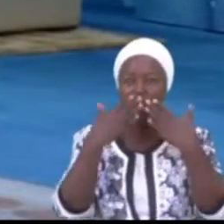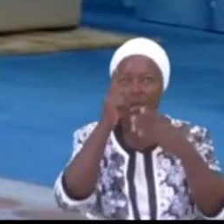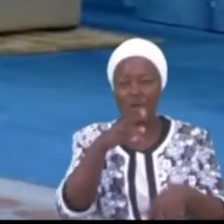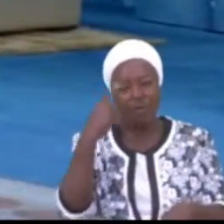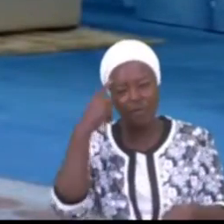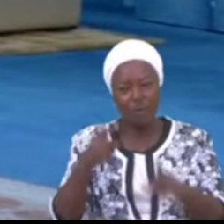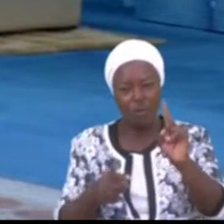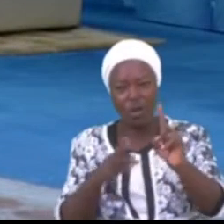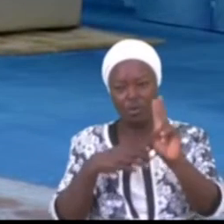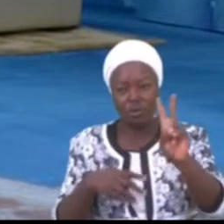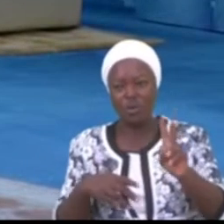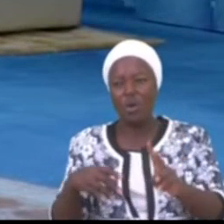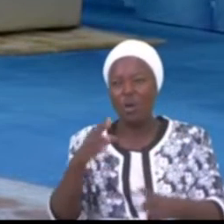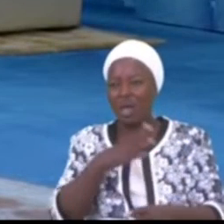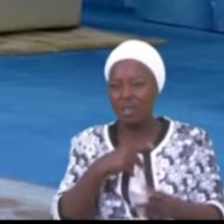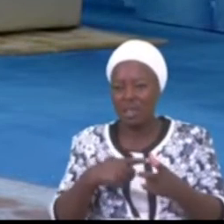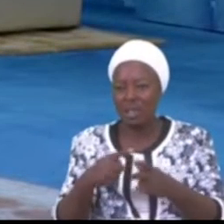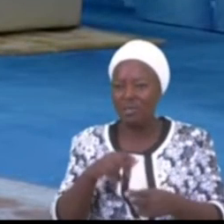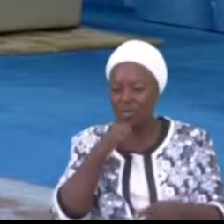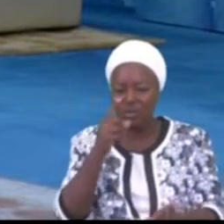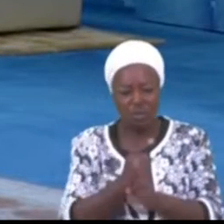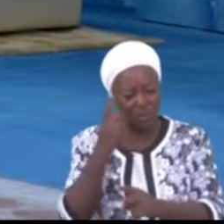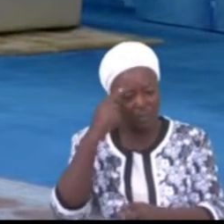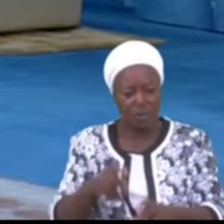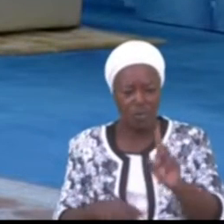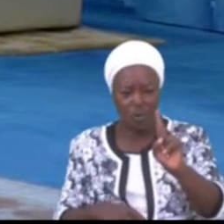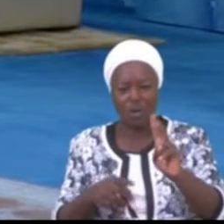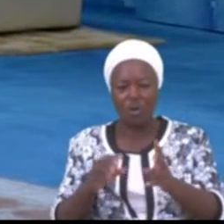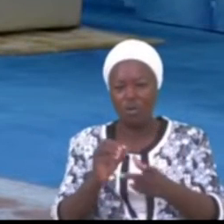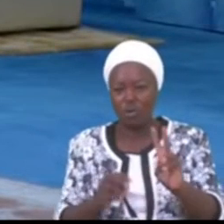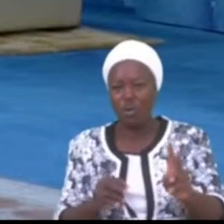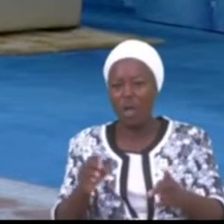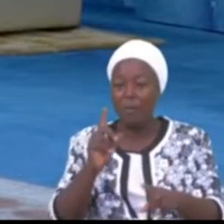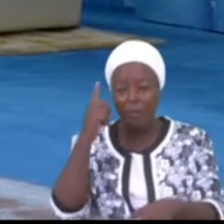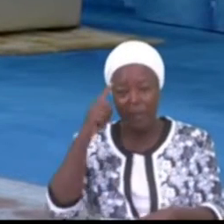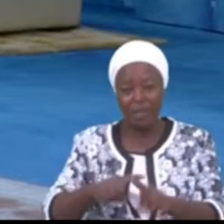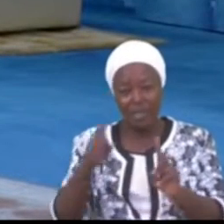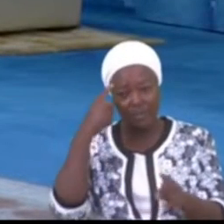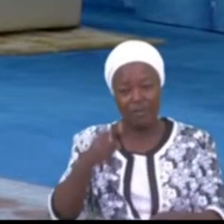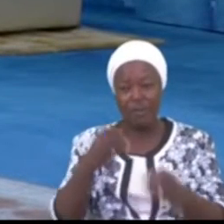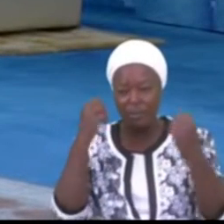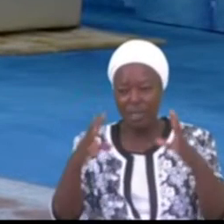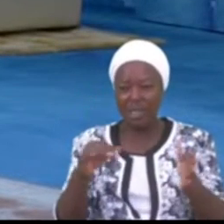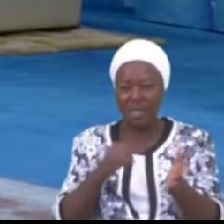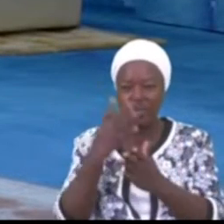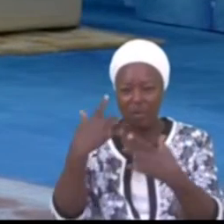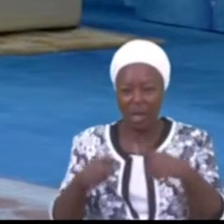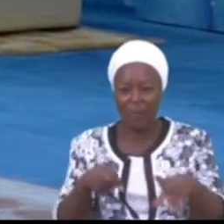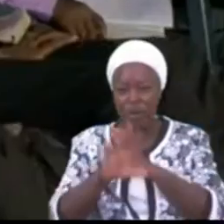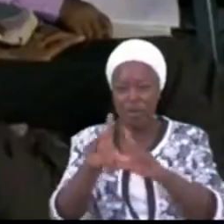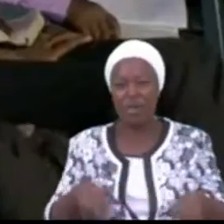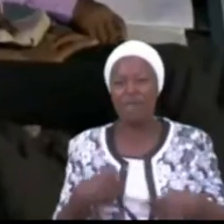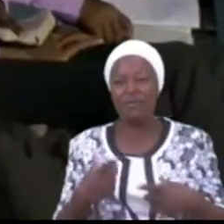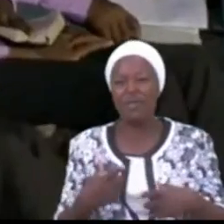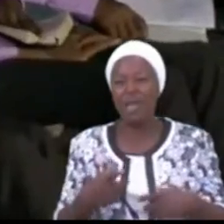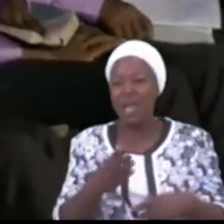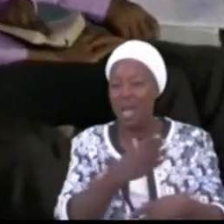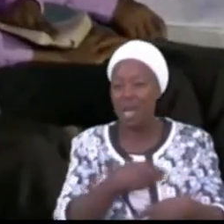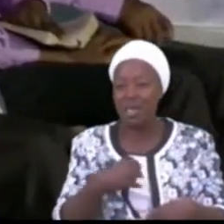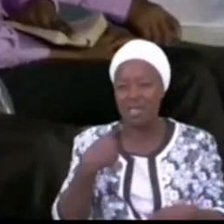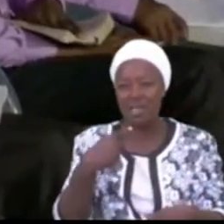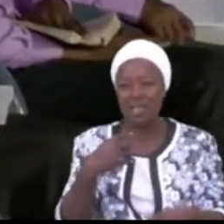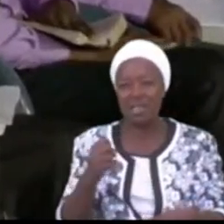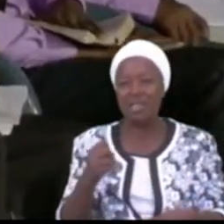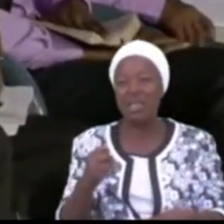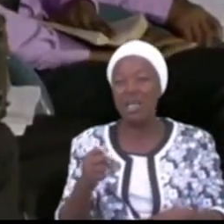two. But we thank God not just for one and two, but for many. It will come upon your life. And it says, and